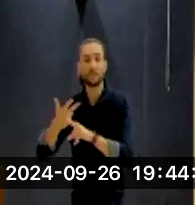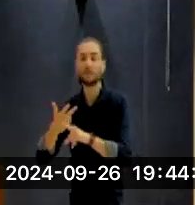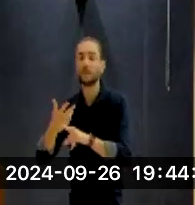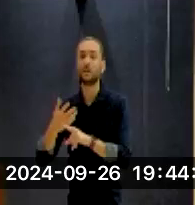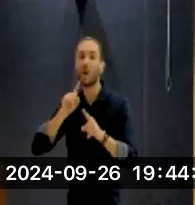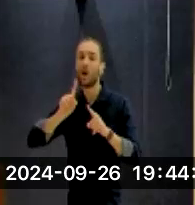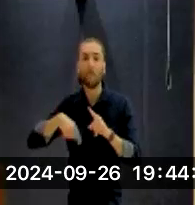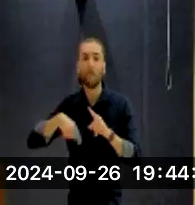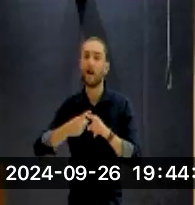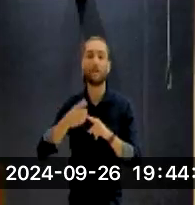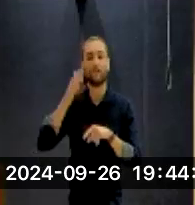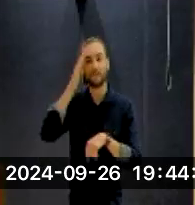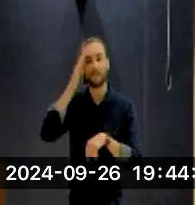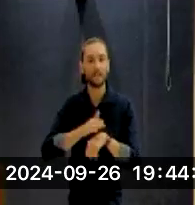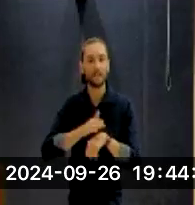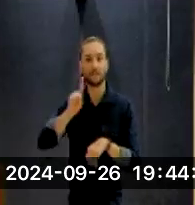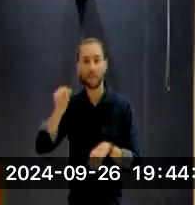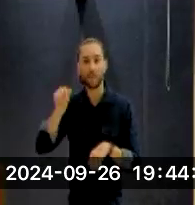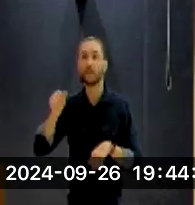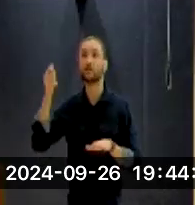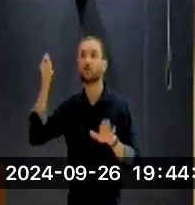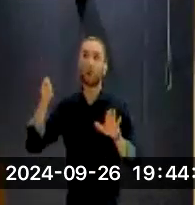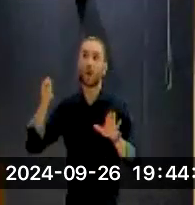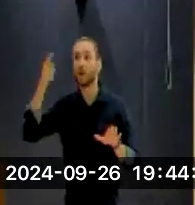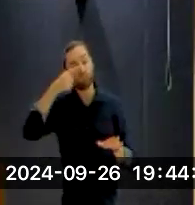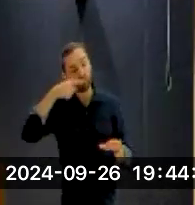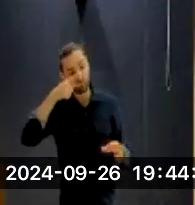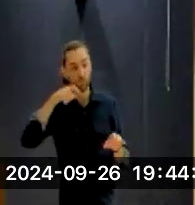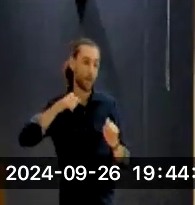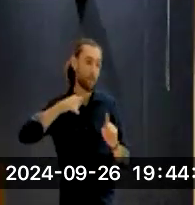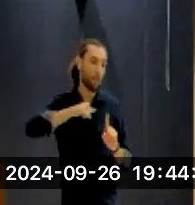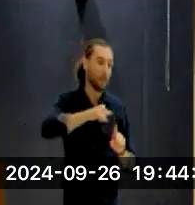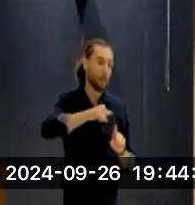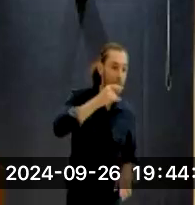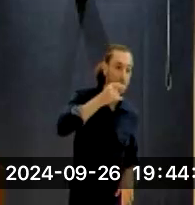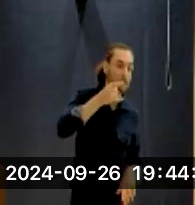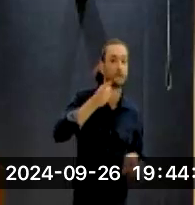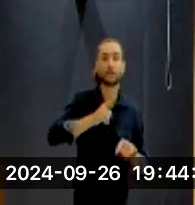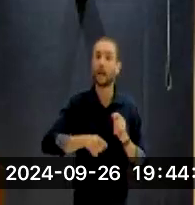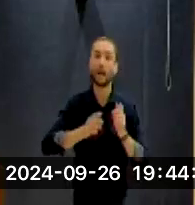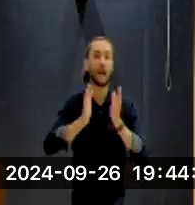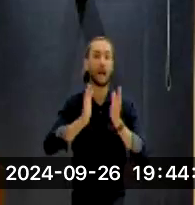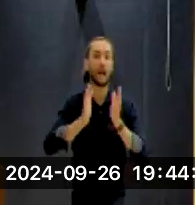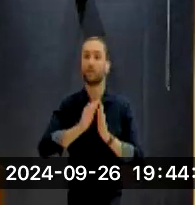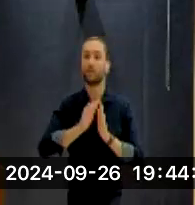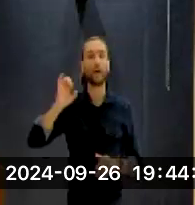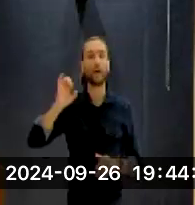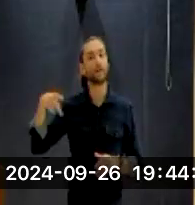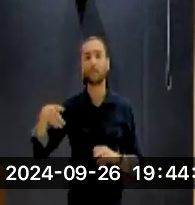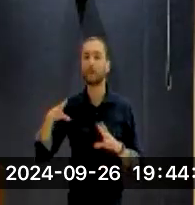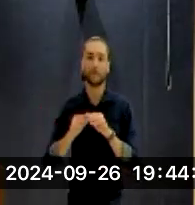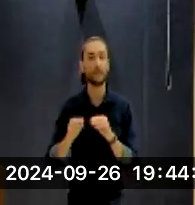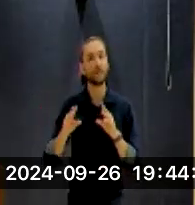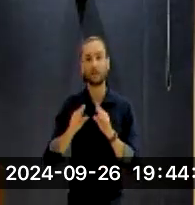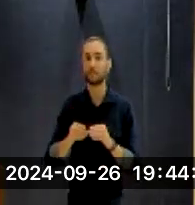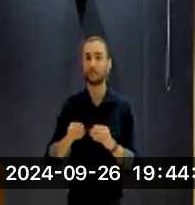judges saying that it's okay to bully kids, that I cannot ask for IEP meetings. This